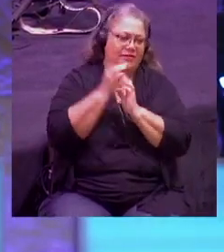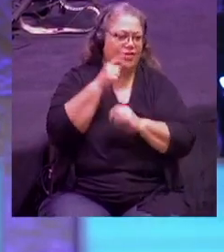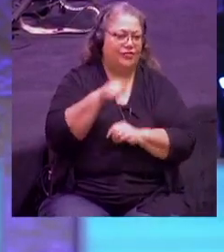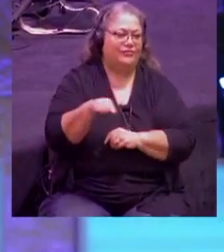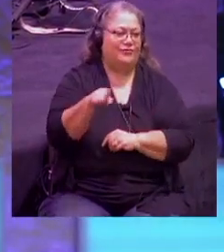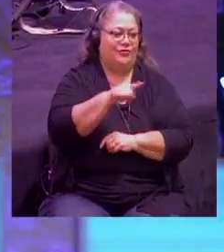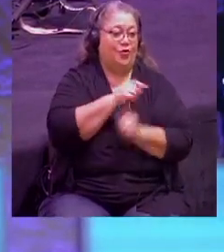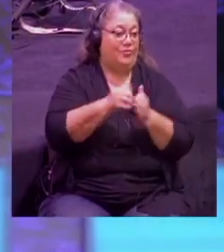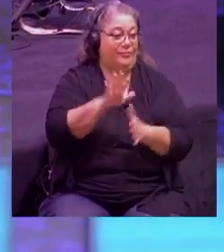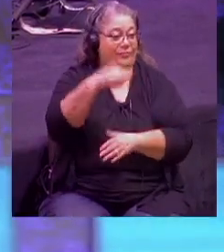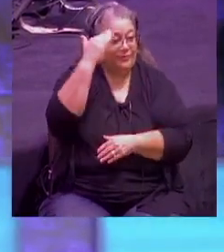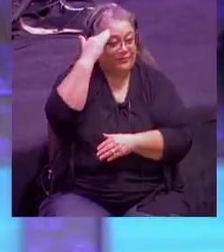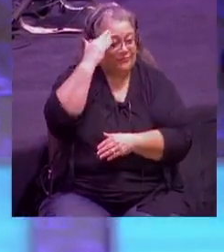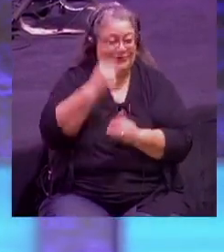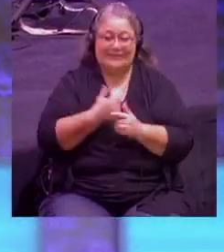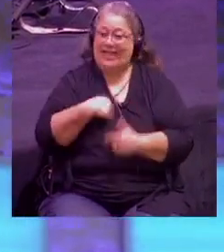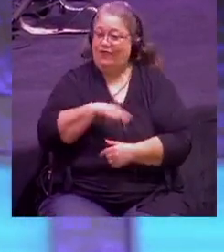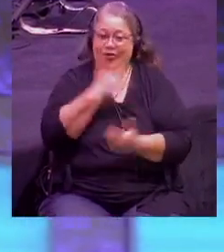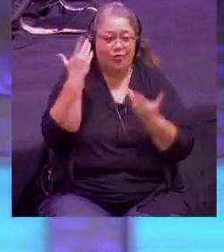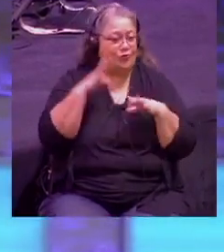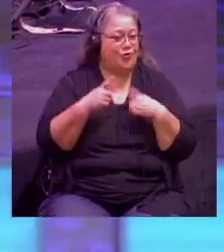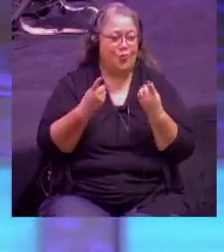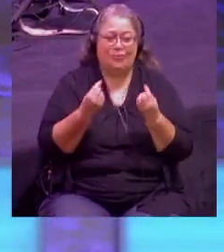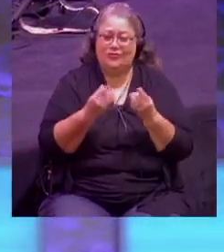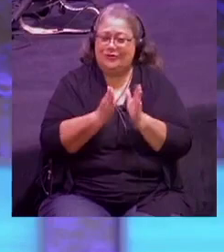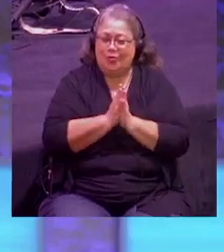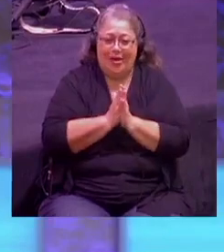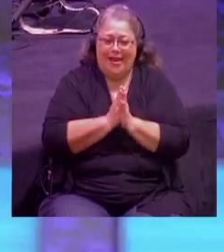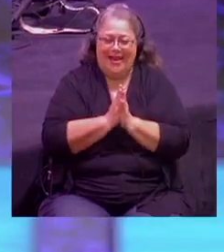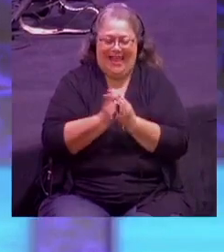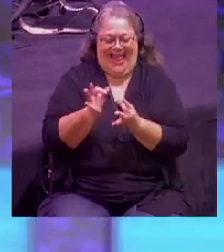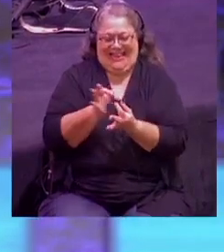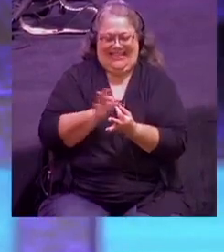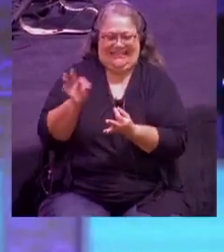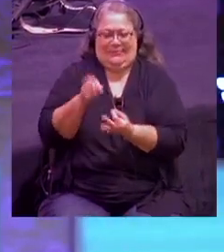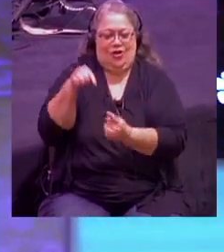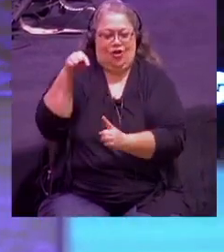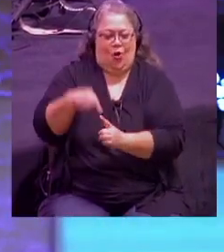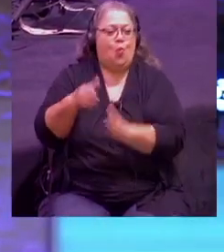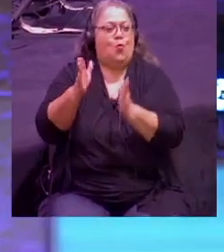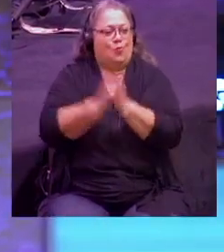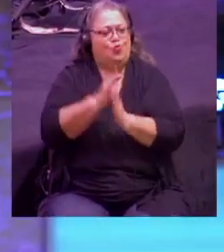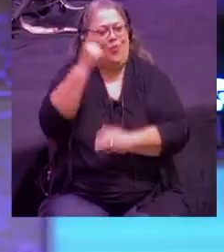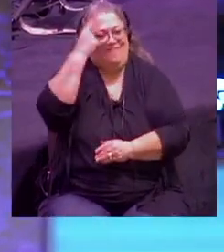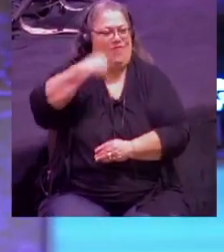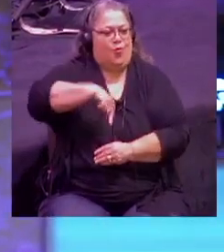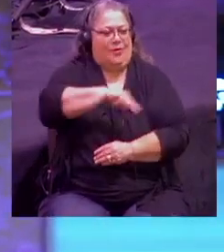John 16:13-15, it says, when we don't know how to pray, the Spirit himself prays for us. In